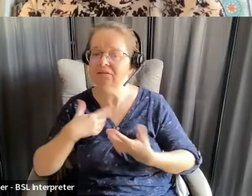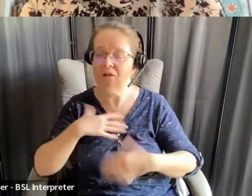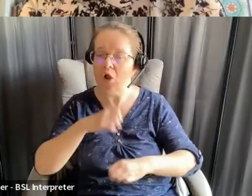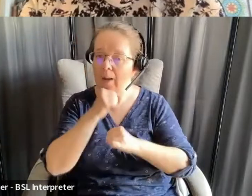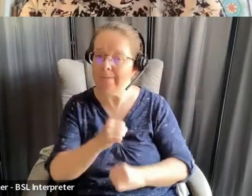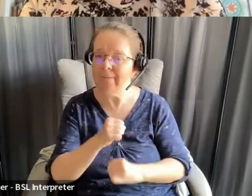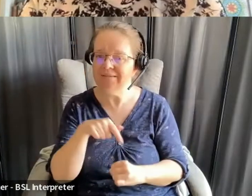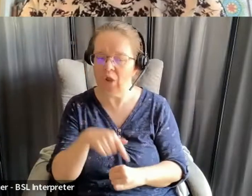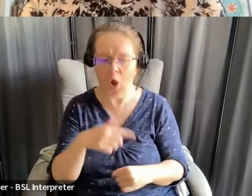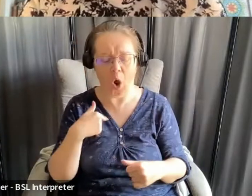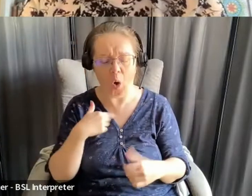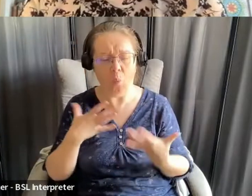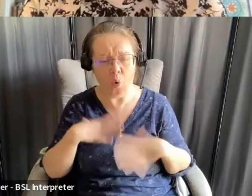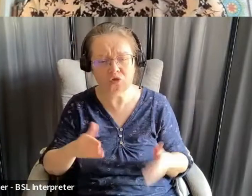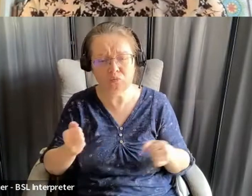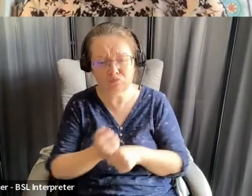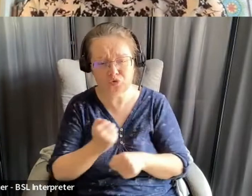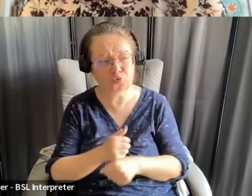actually producing the best,